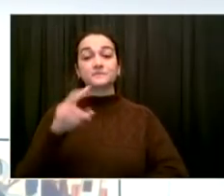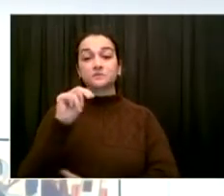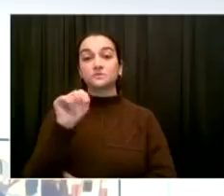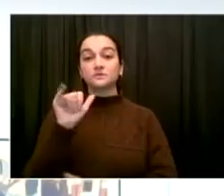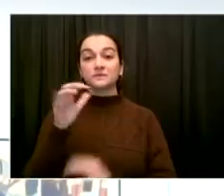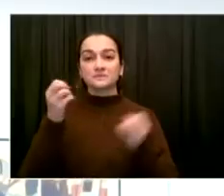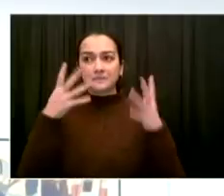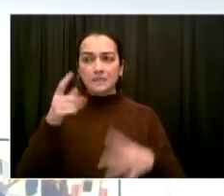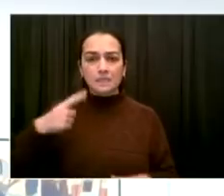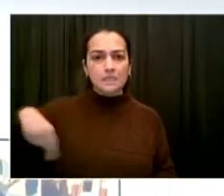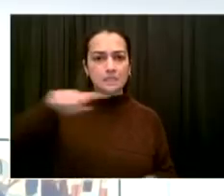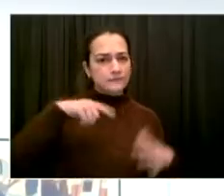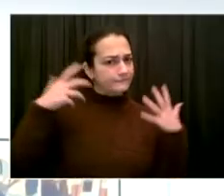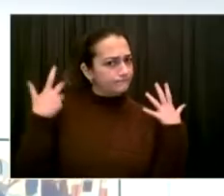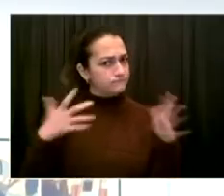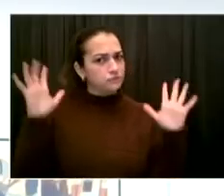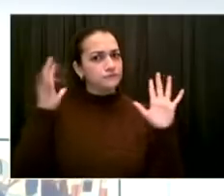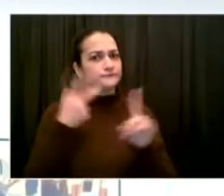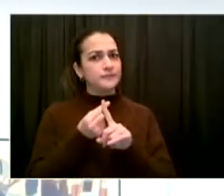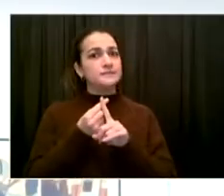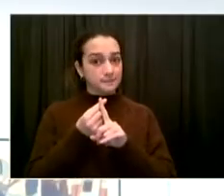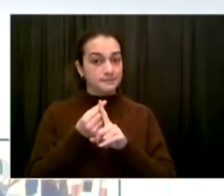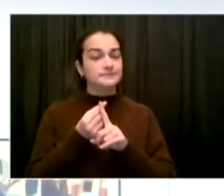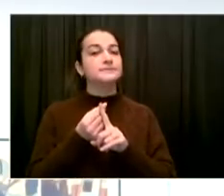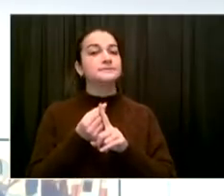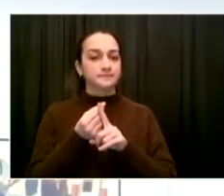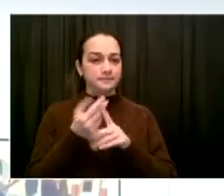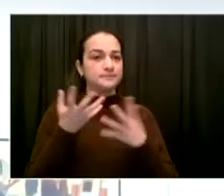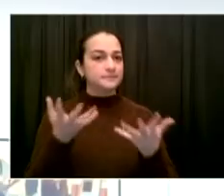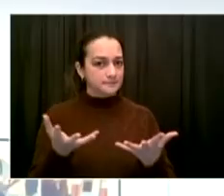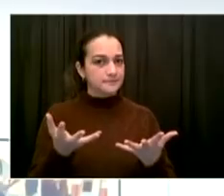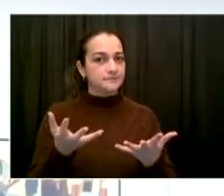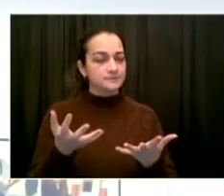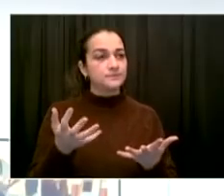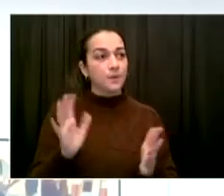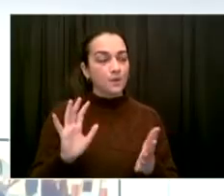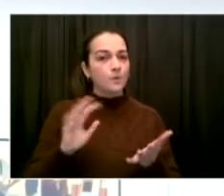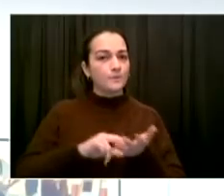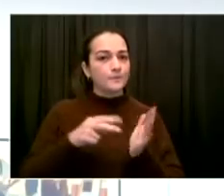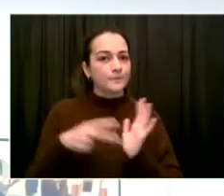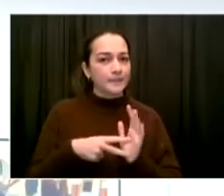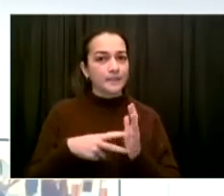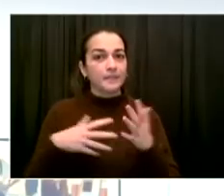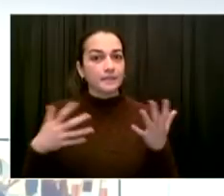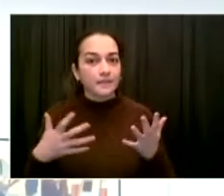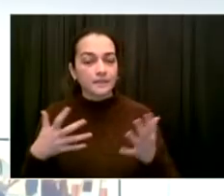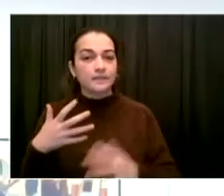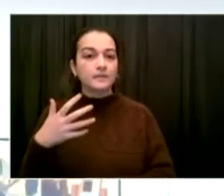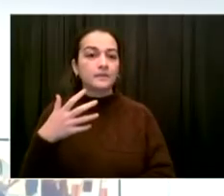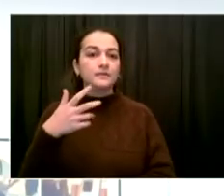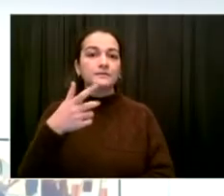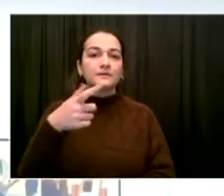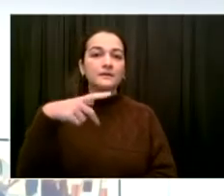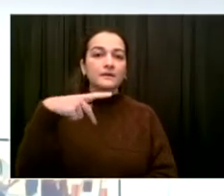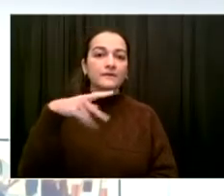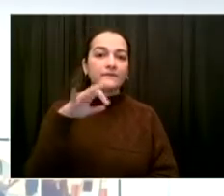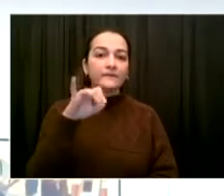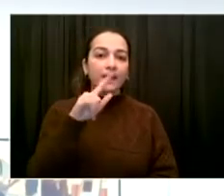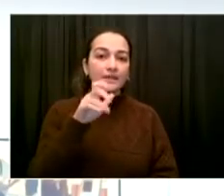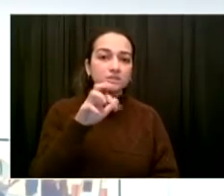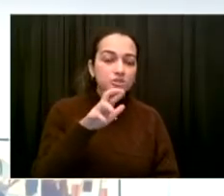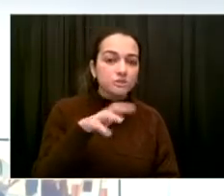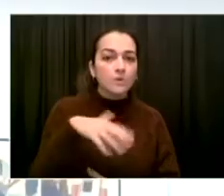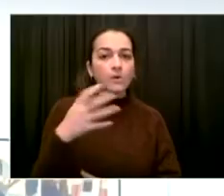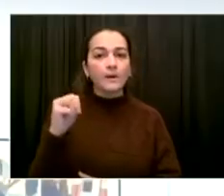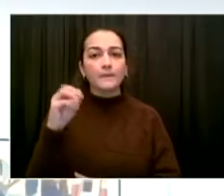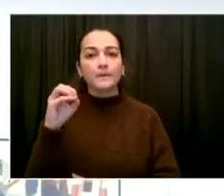Moderna second dose, or 2 months out from your J&J dose, get your booster right now. The health department has also